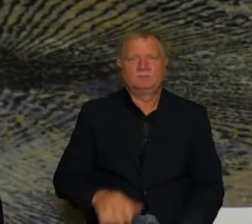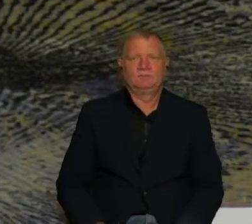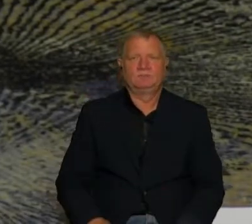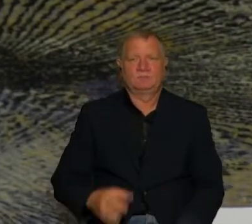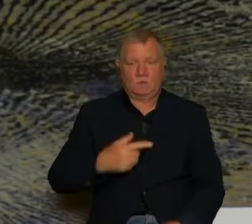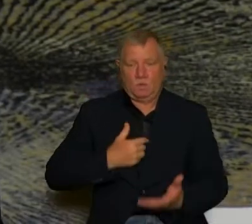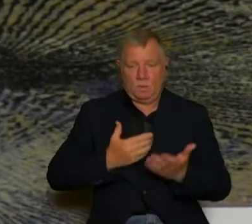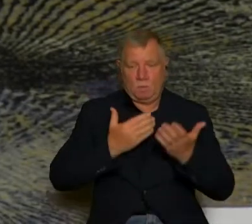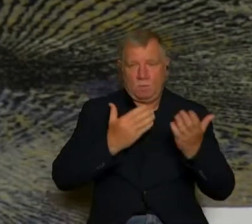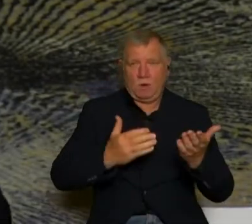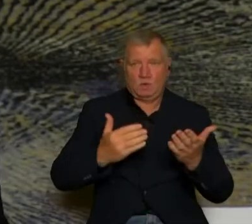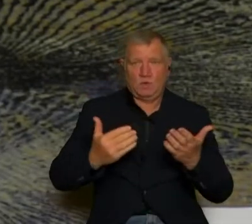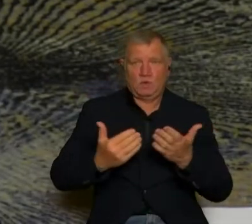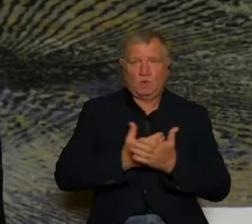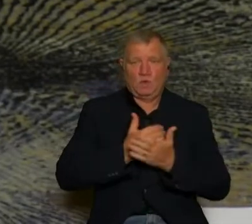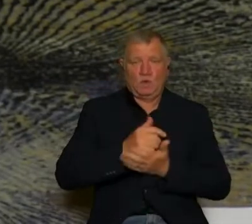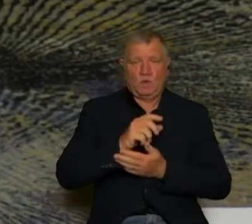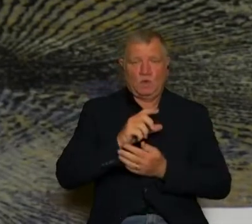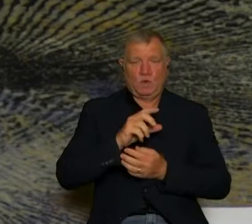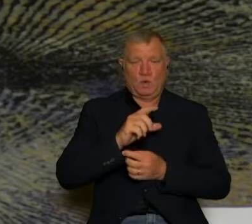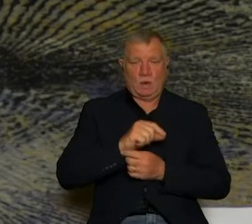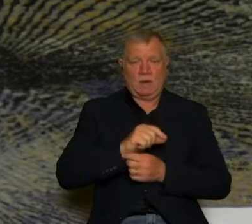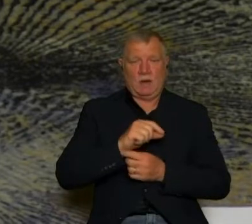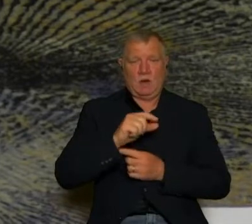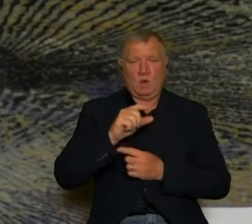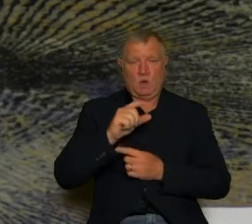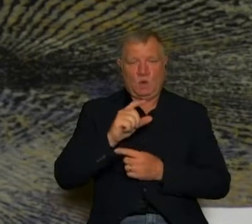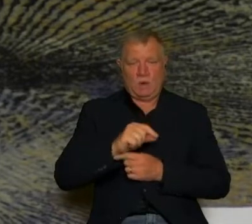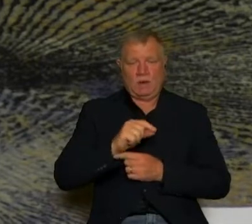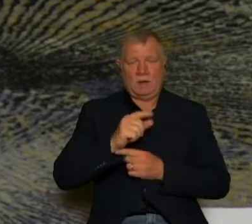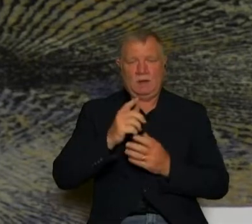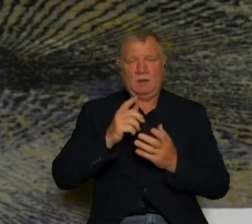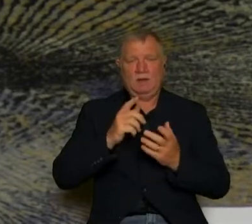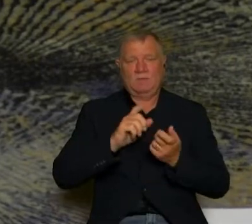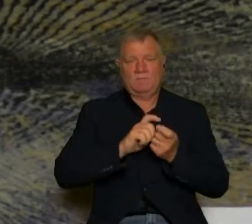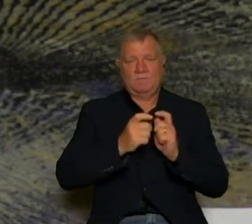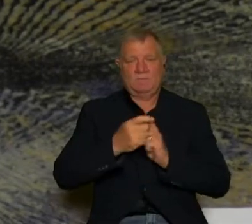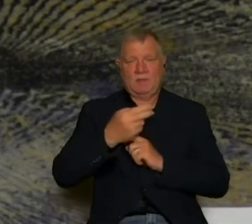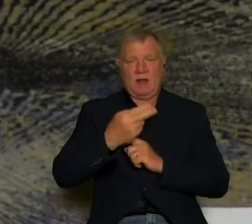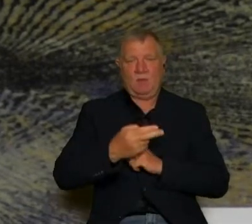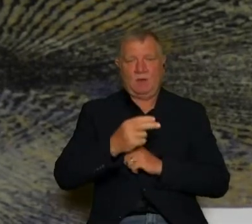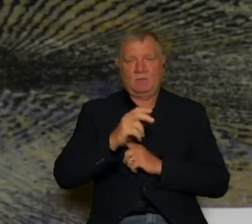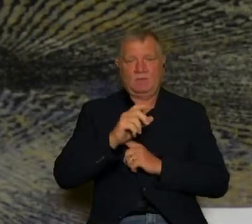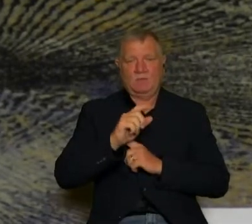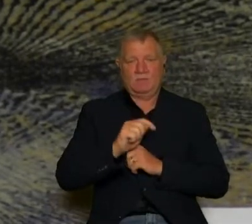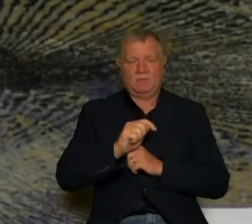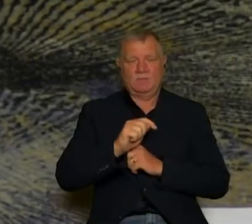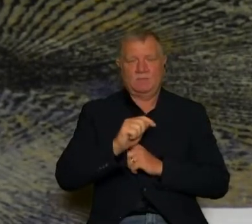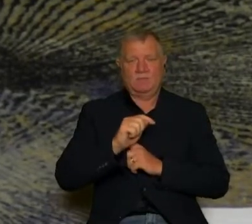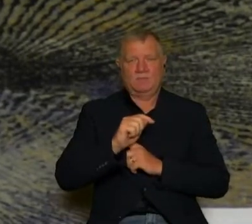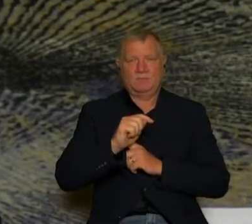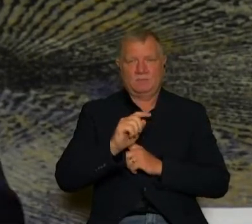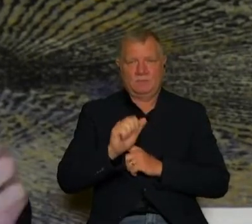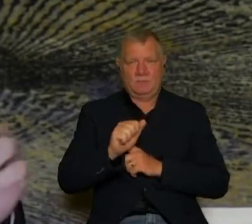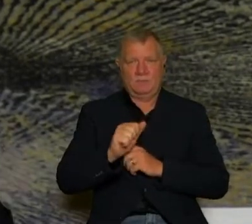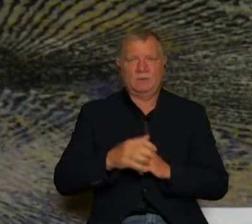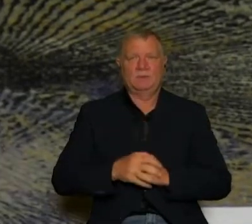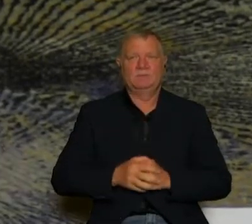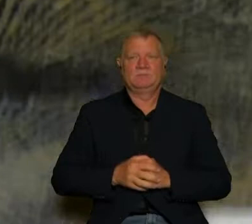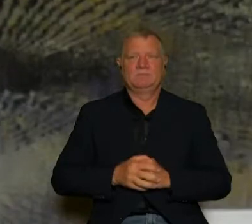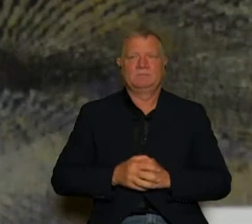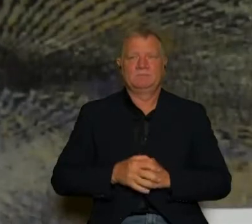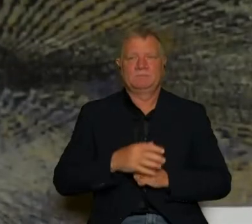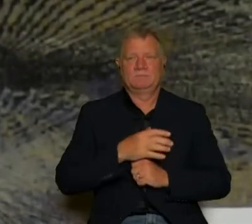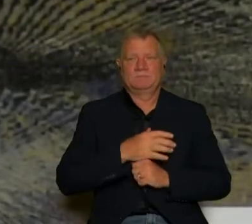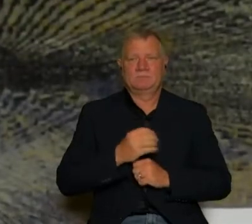for your consideration the revised 2020 fiscal plan for the Puerto Rico Highways and Transportation Authority, better known as HTA.